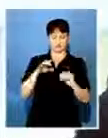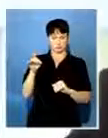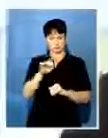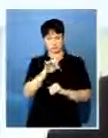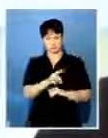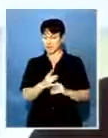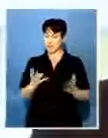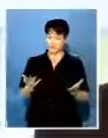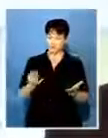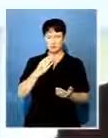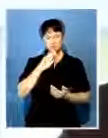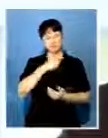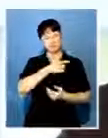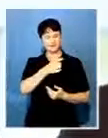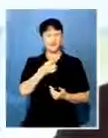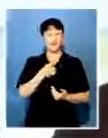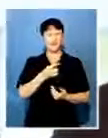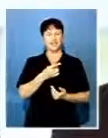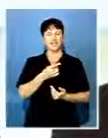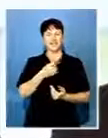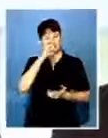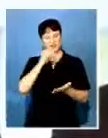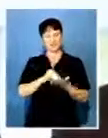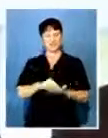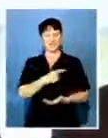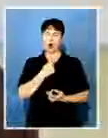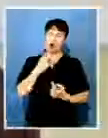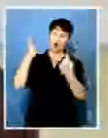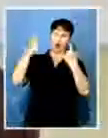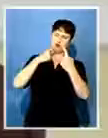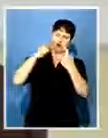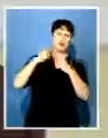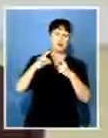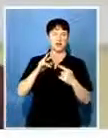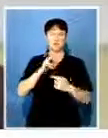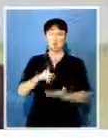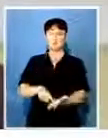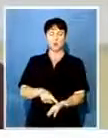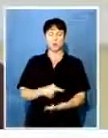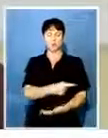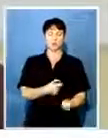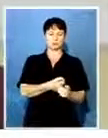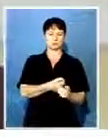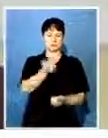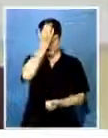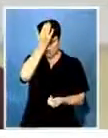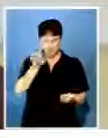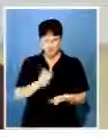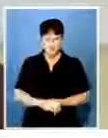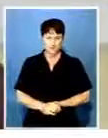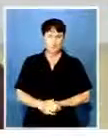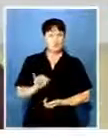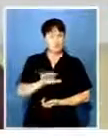Otherwise, we will call them as nothing else but as hypocrites if they vote for Zuma. Our country is in this crisis because there's